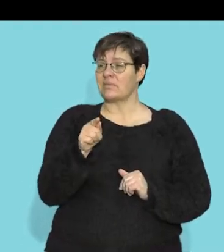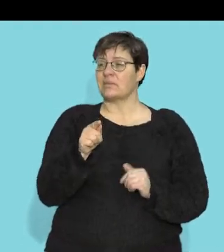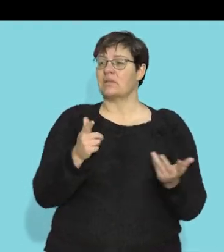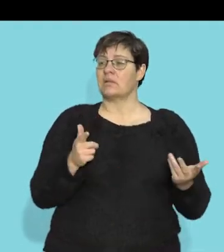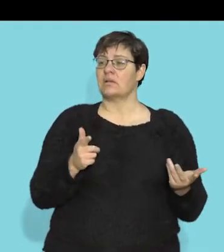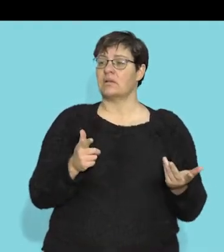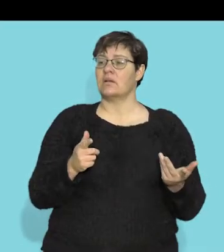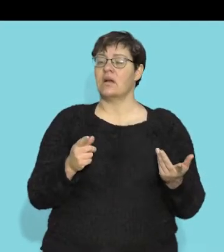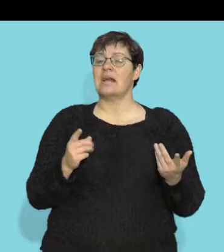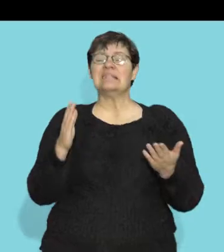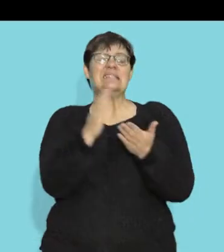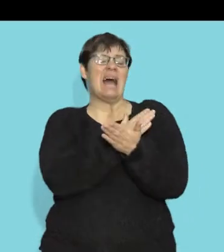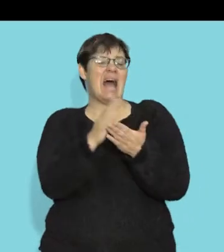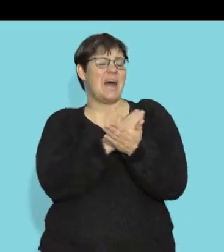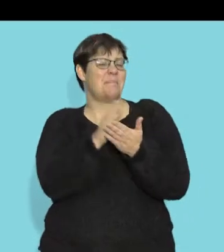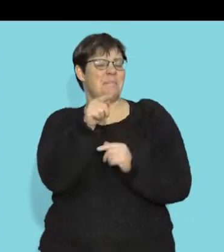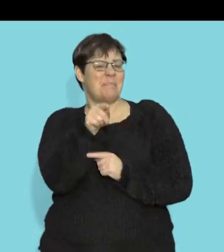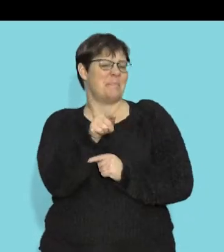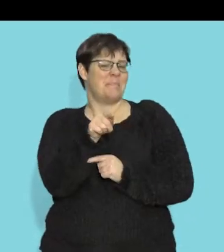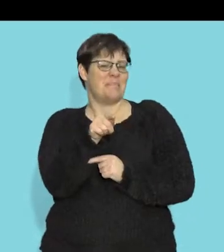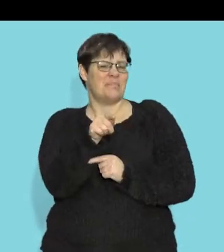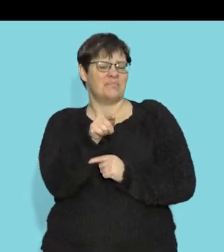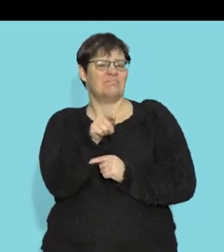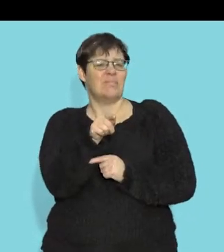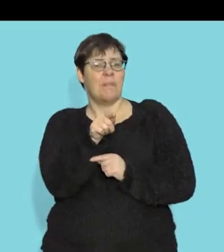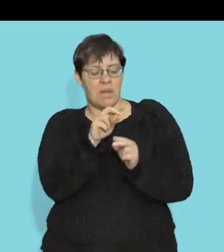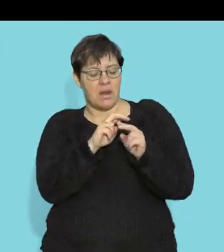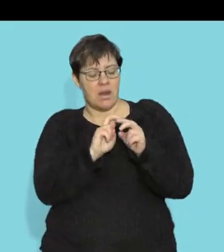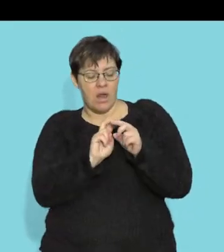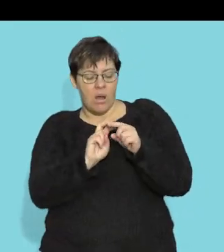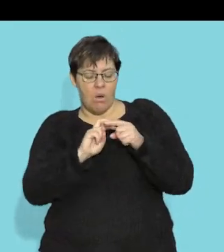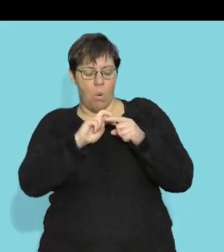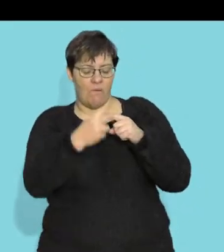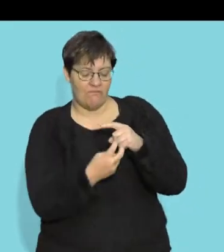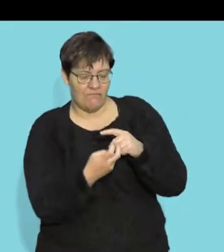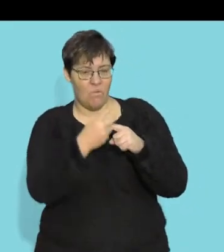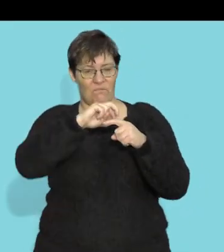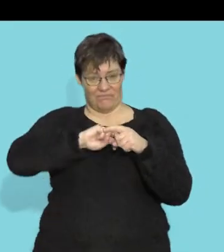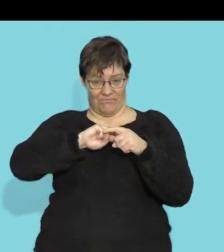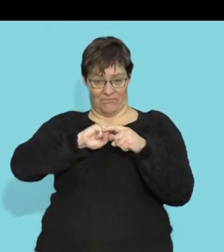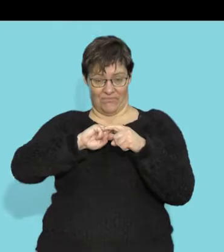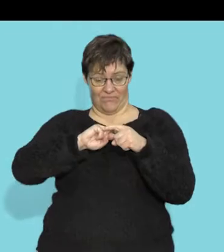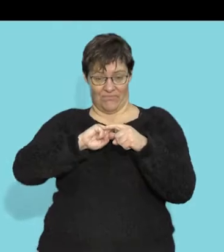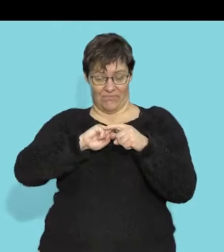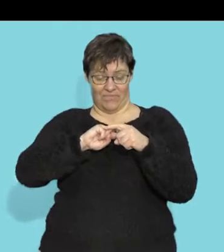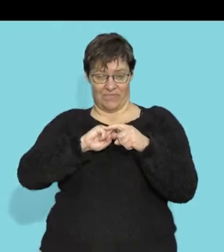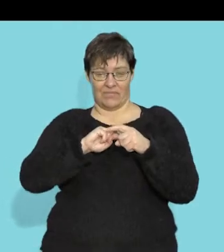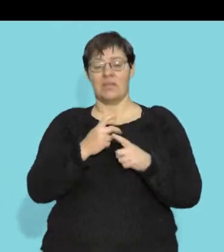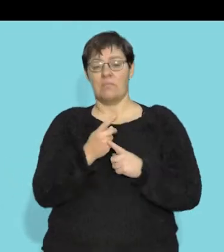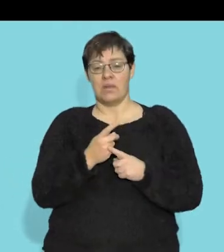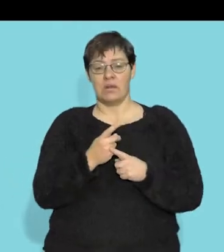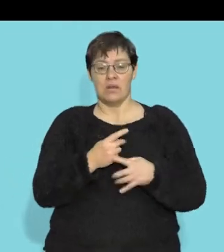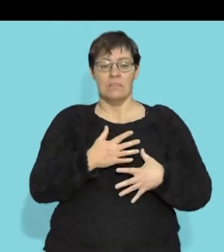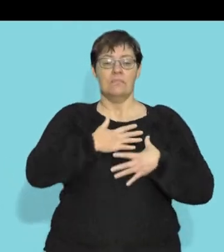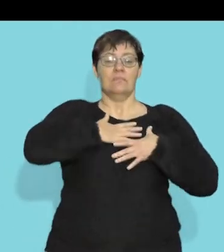be something that they cross over. So when we breathe in and when we breathe